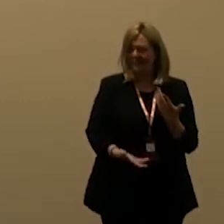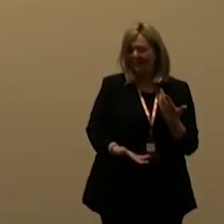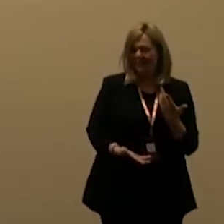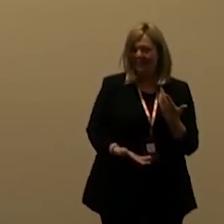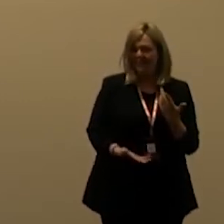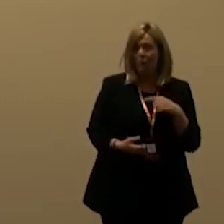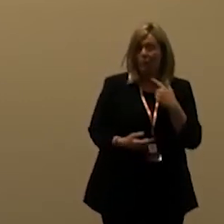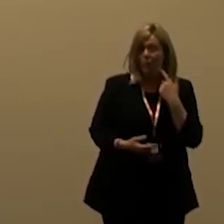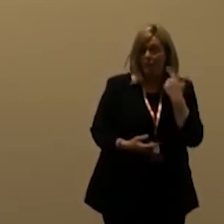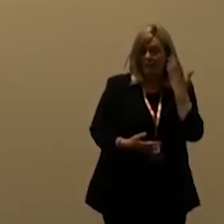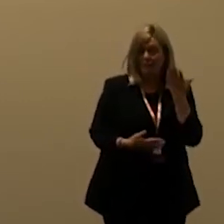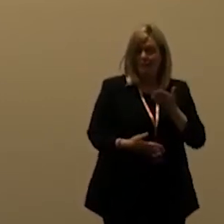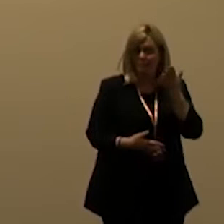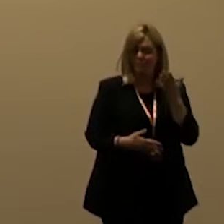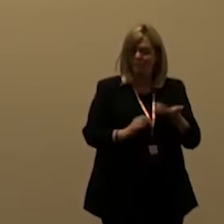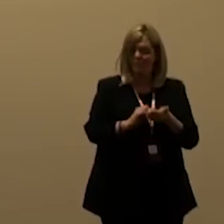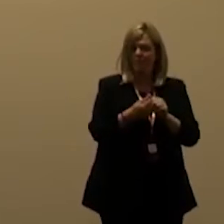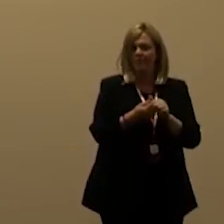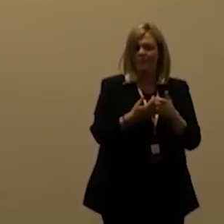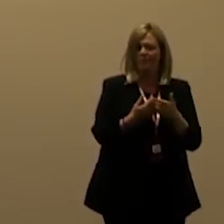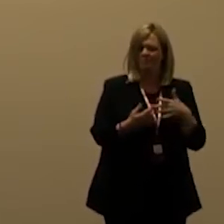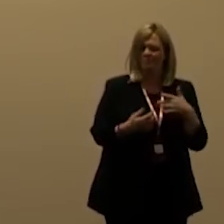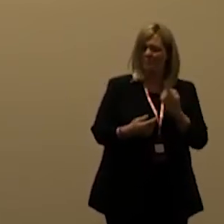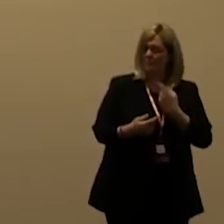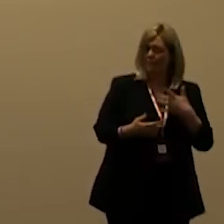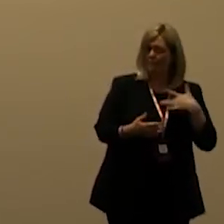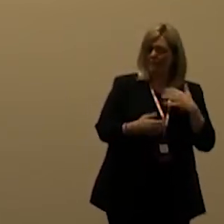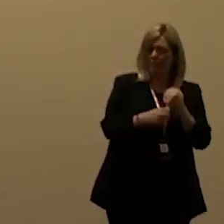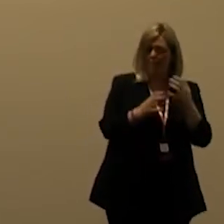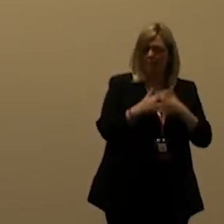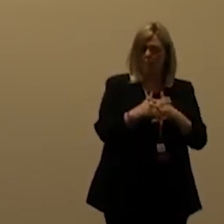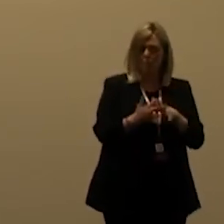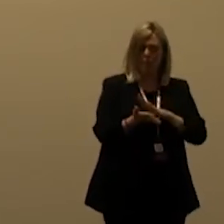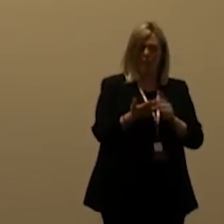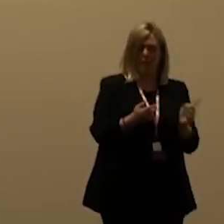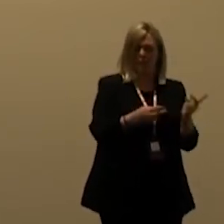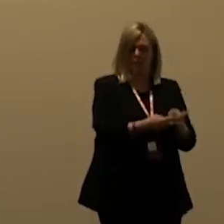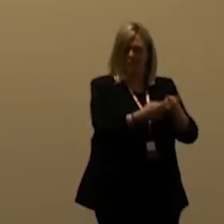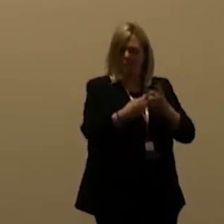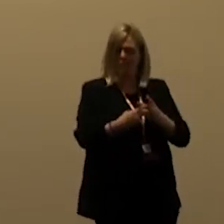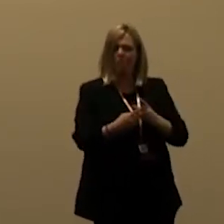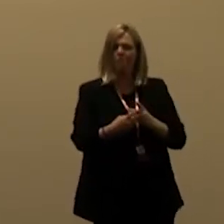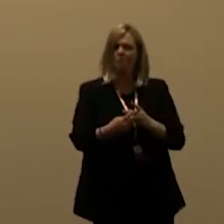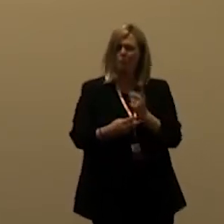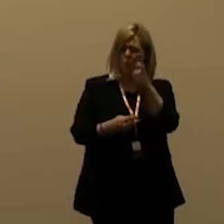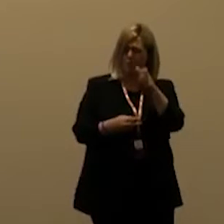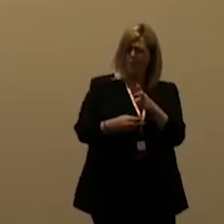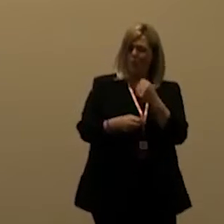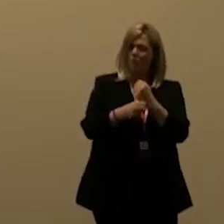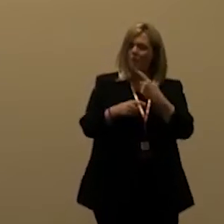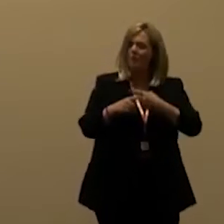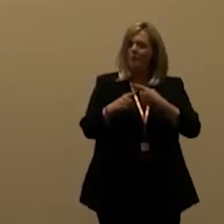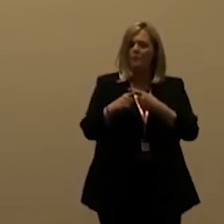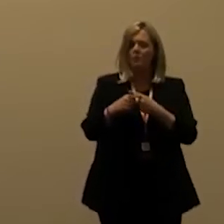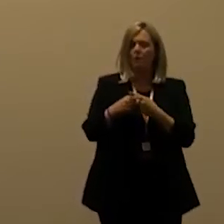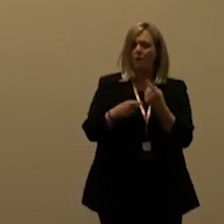were out with friends last night, friends of mine, because I live in Glasgow, and Hannah was up. And one of them is Gen X, and he was